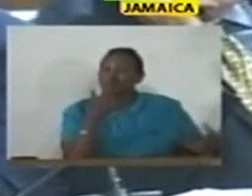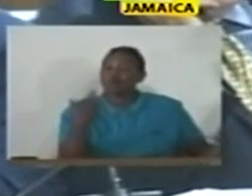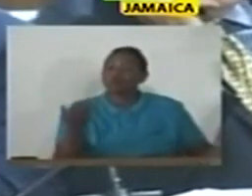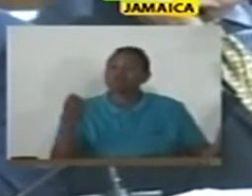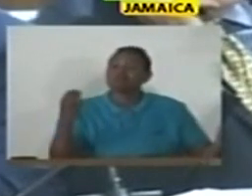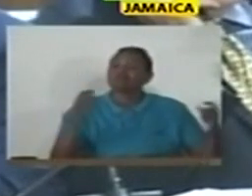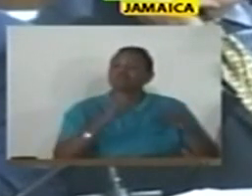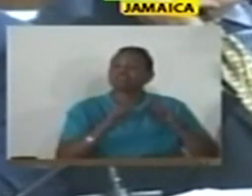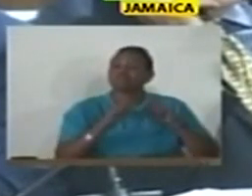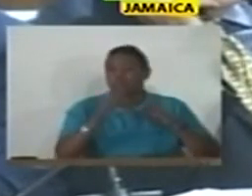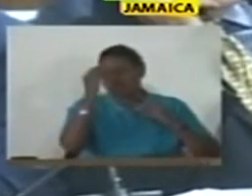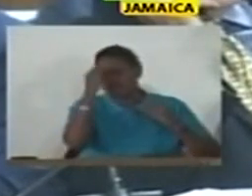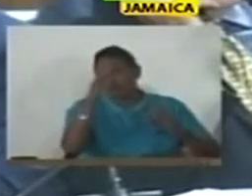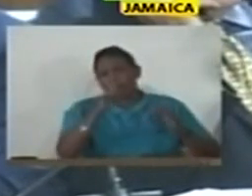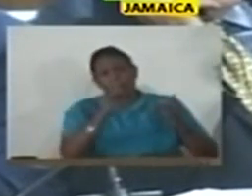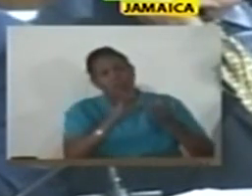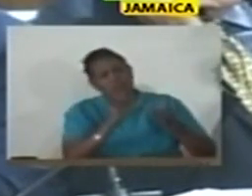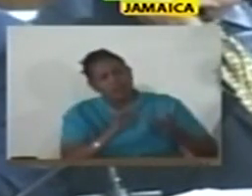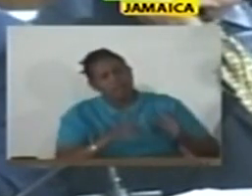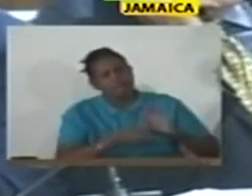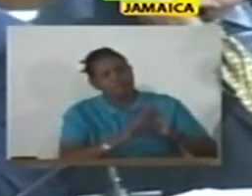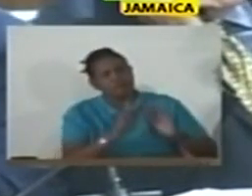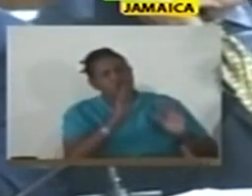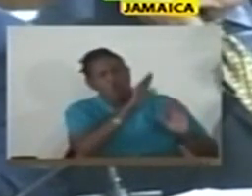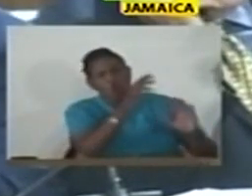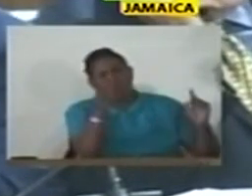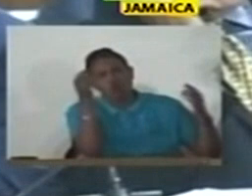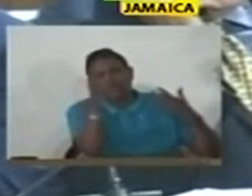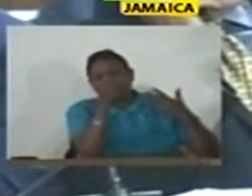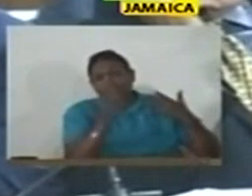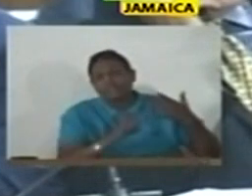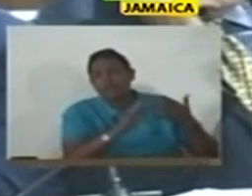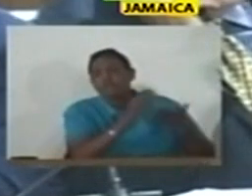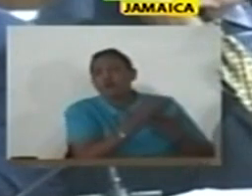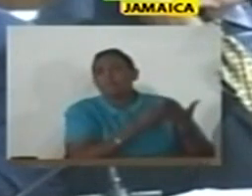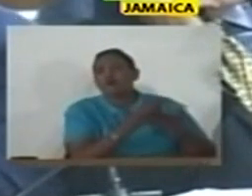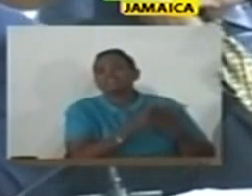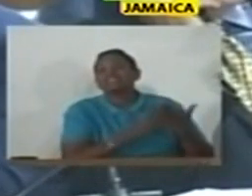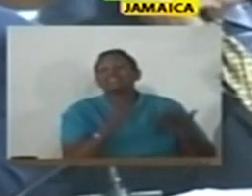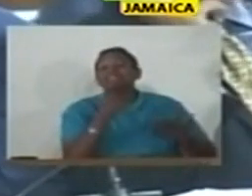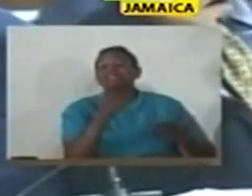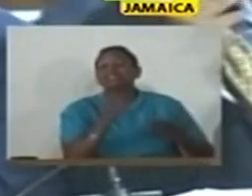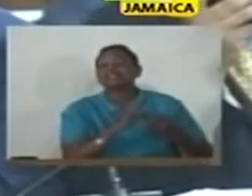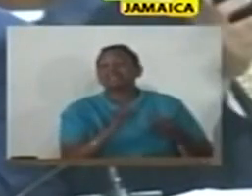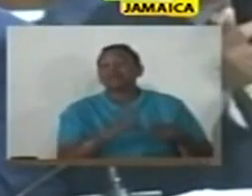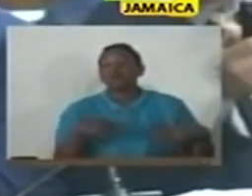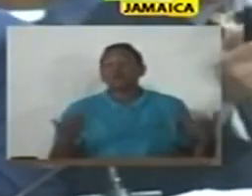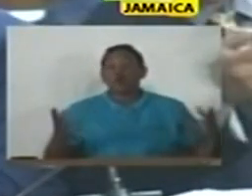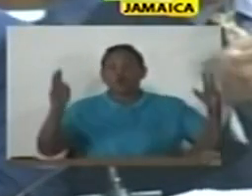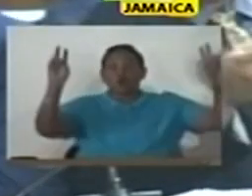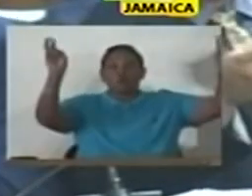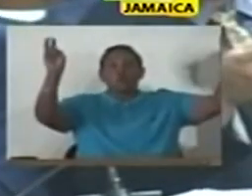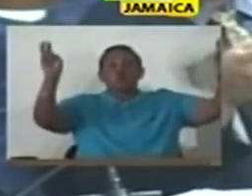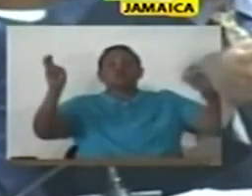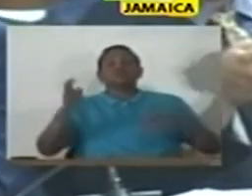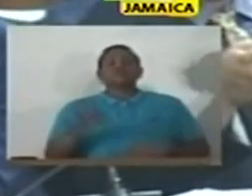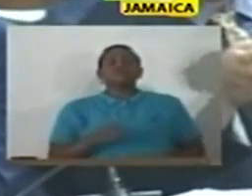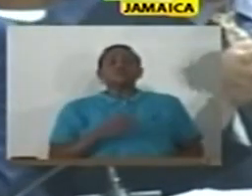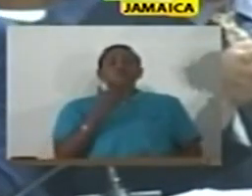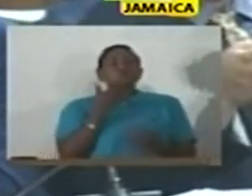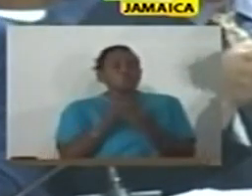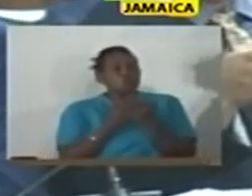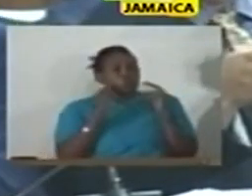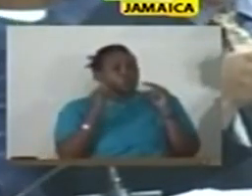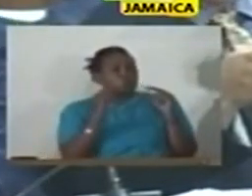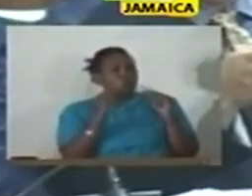informed commentators, in reviewing the highlights of the budget, stated, and I quote, "Good news was in store